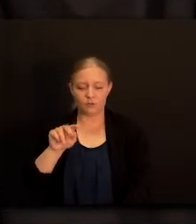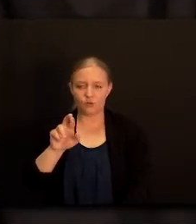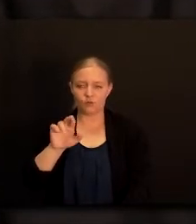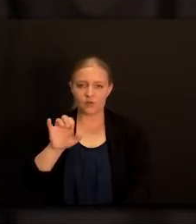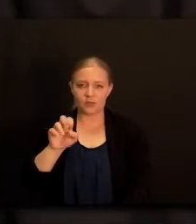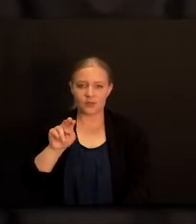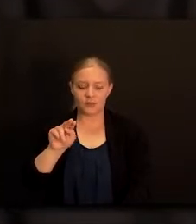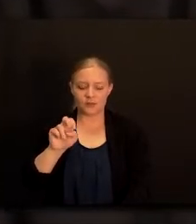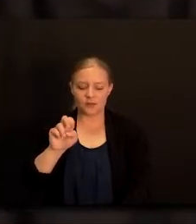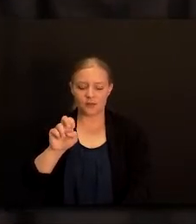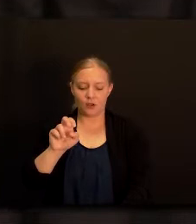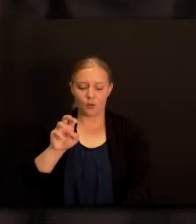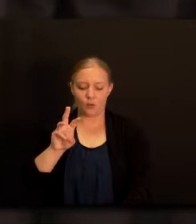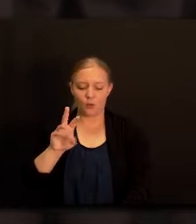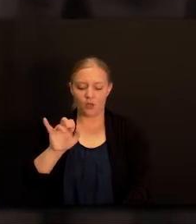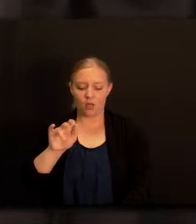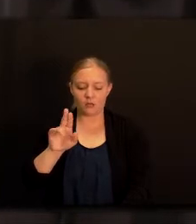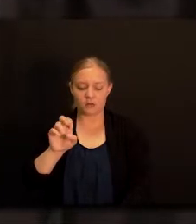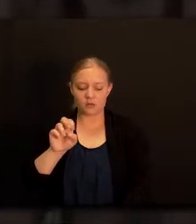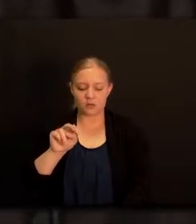Tristan Wade Wilson.